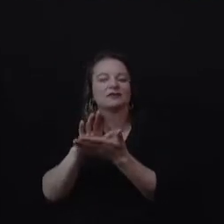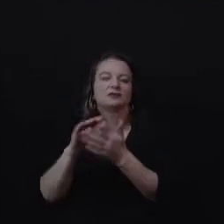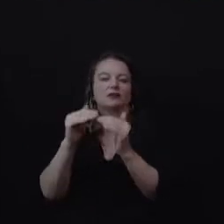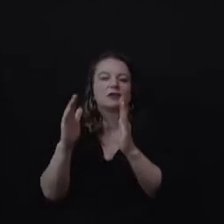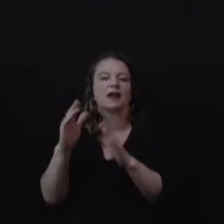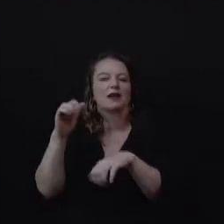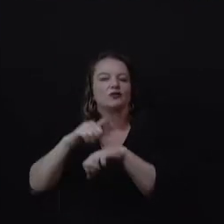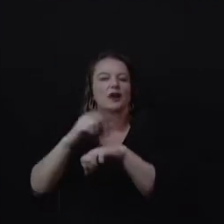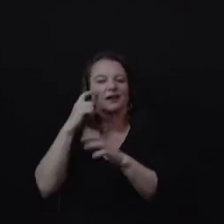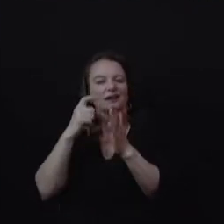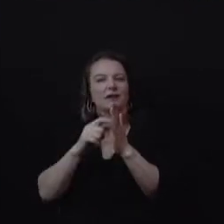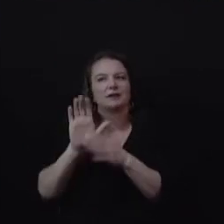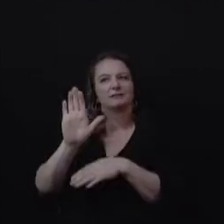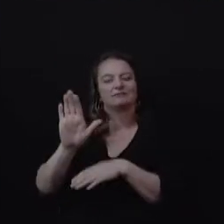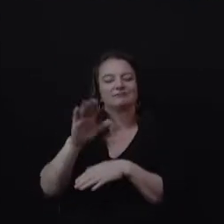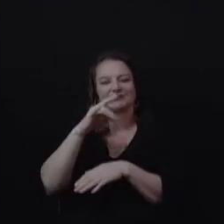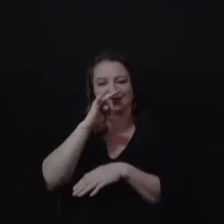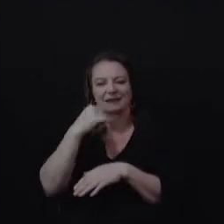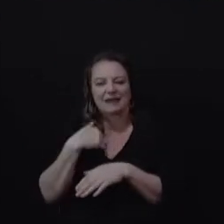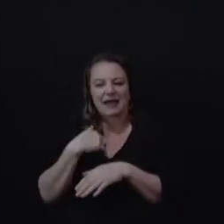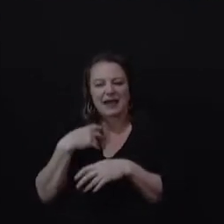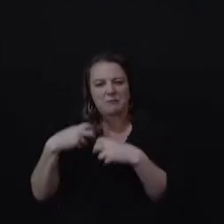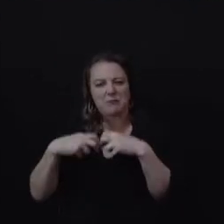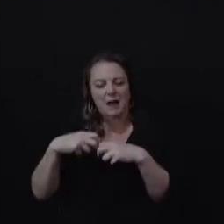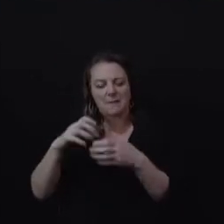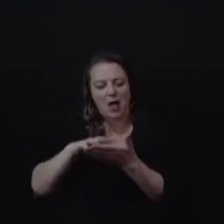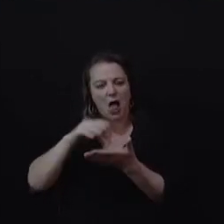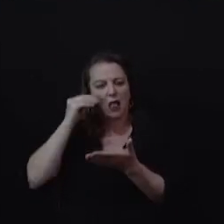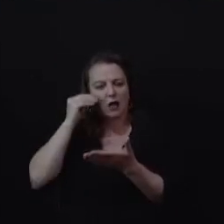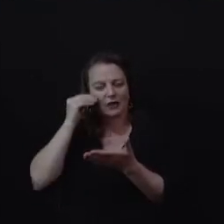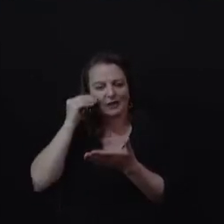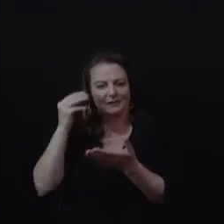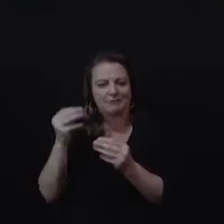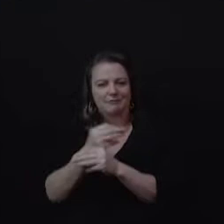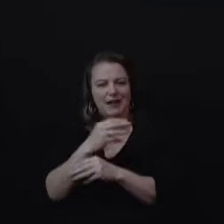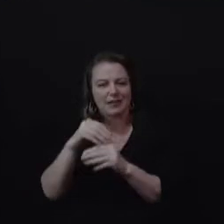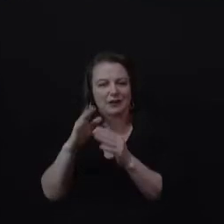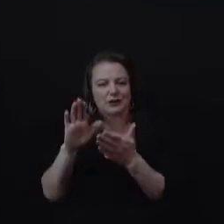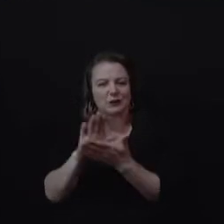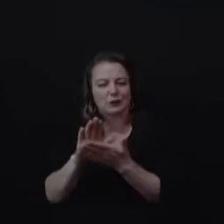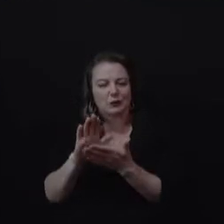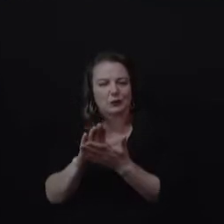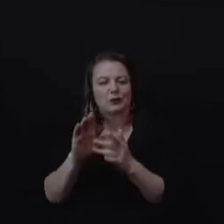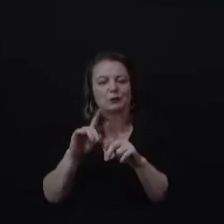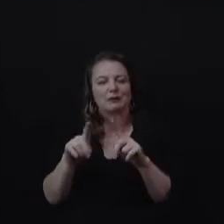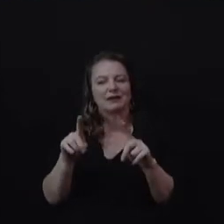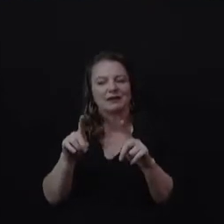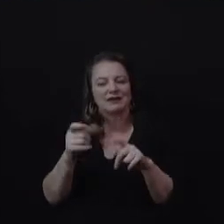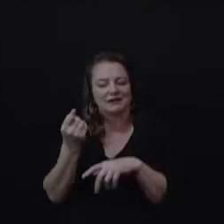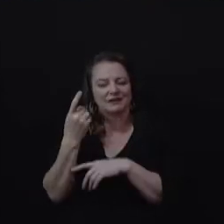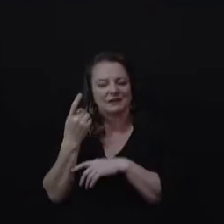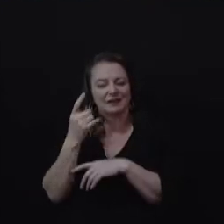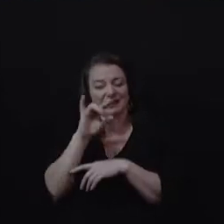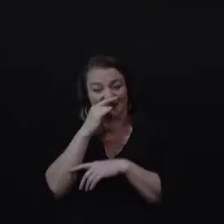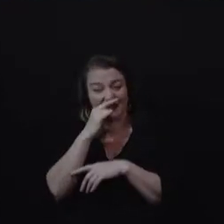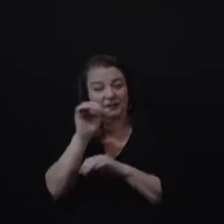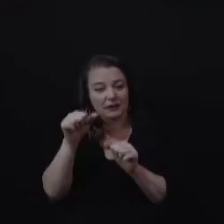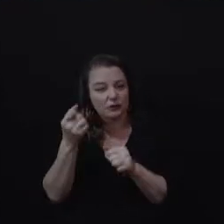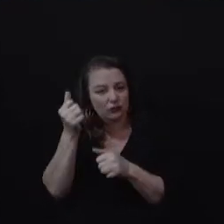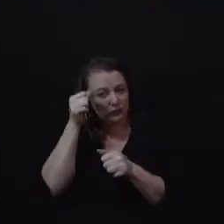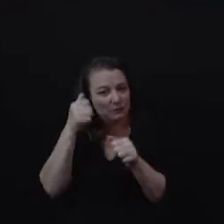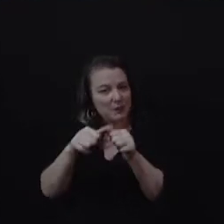kids was having problems learning math in school. But he realized that his kid could remember